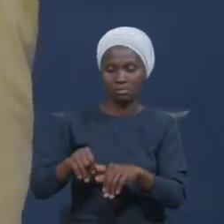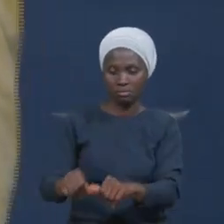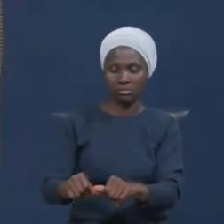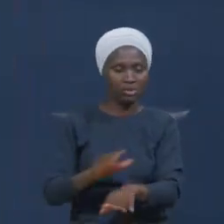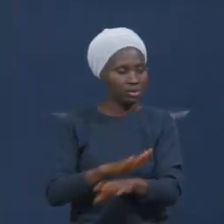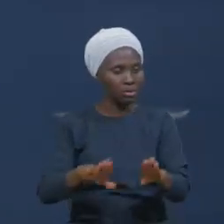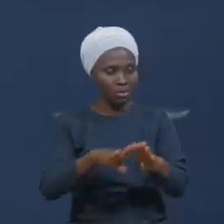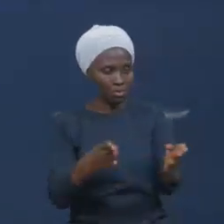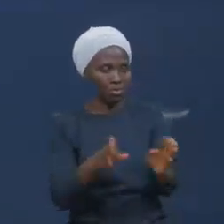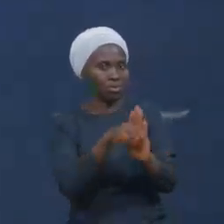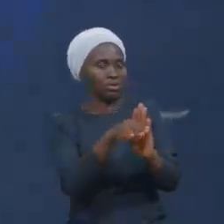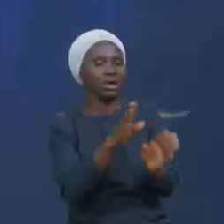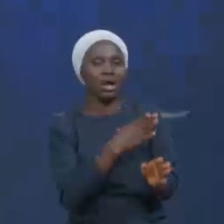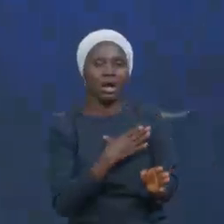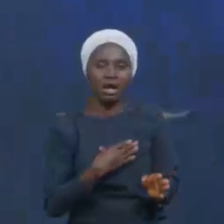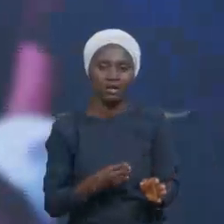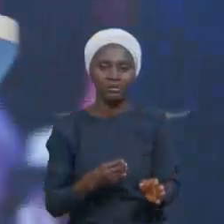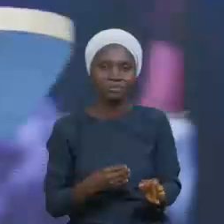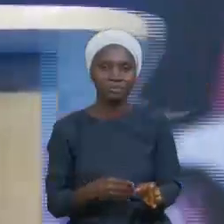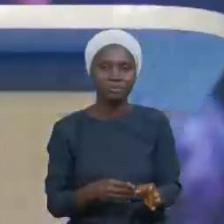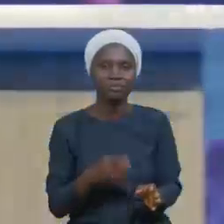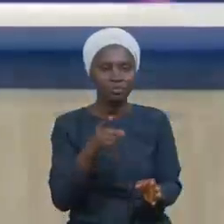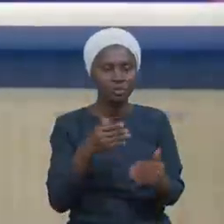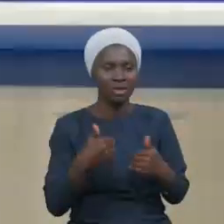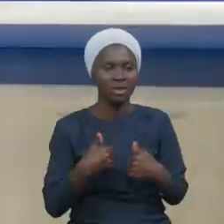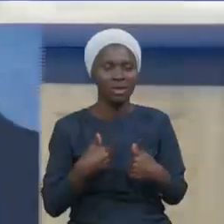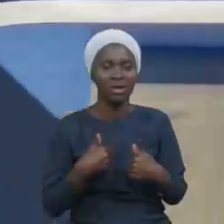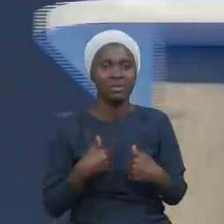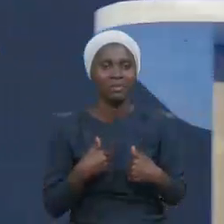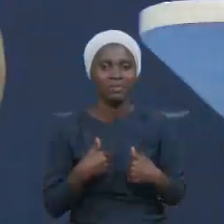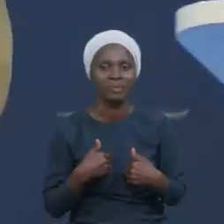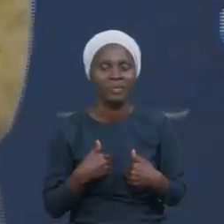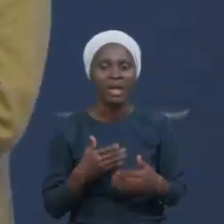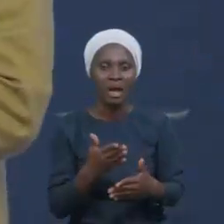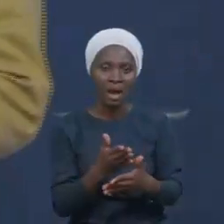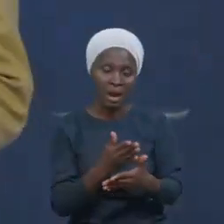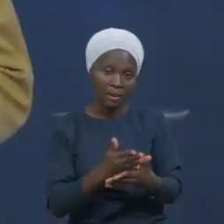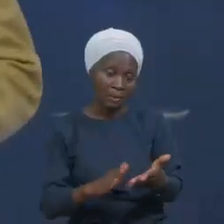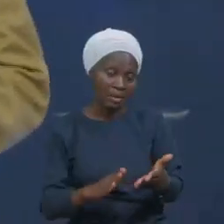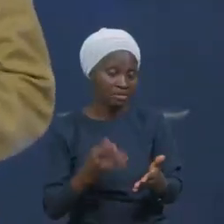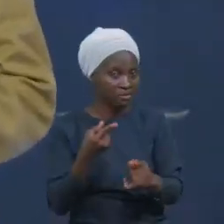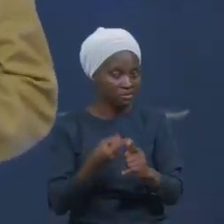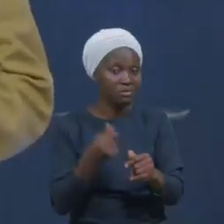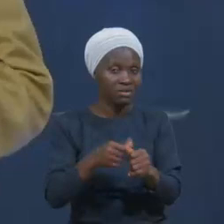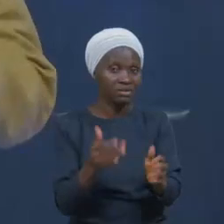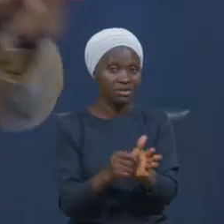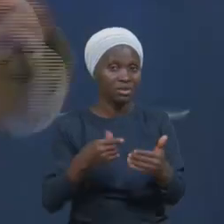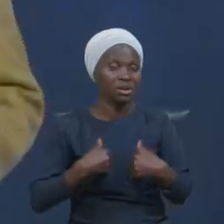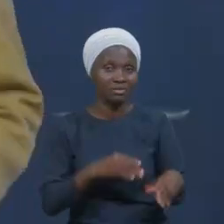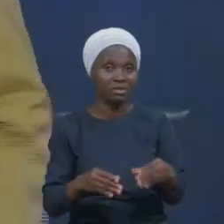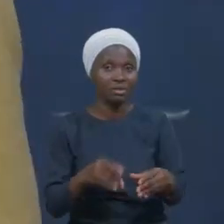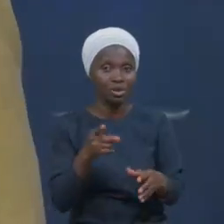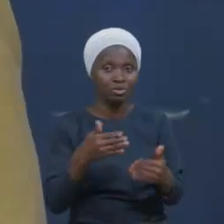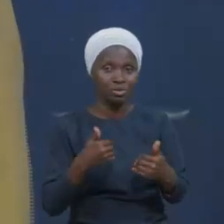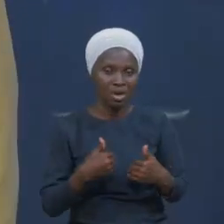door. You've done, apart from everything you've done before, you have added salt to